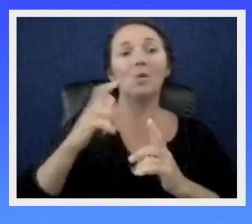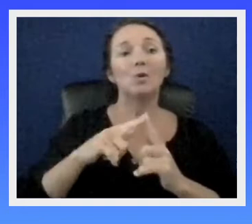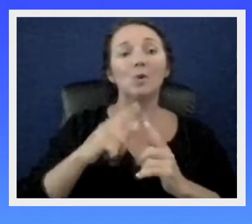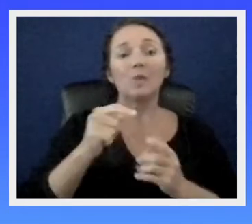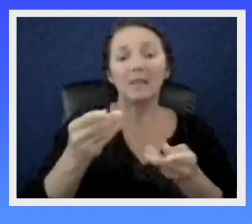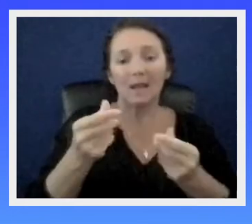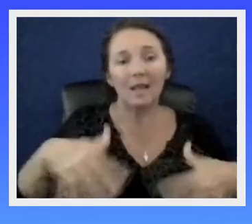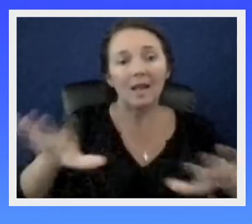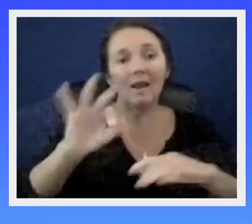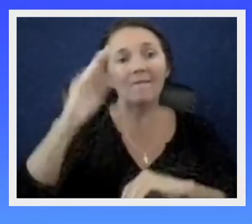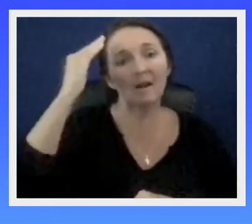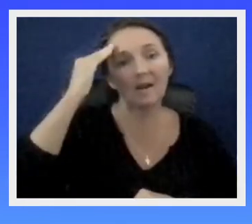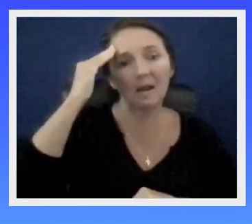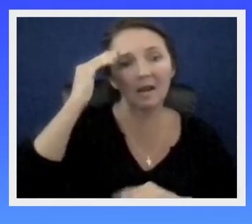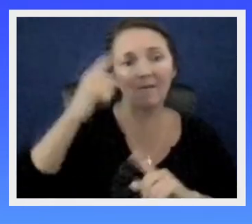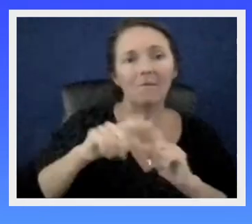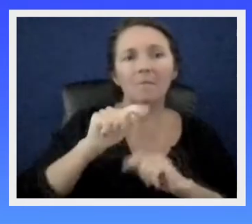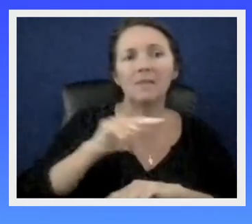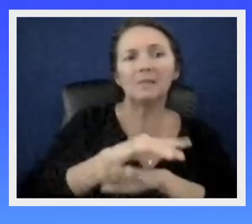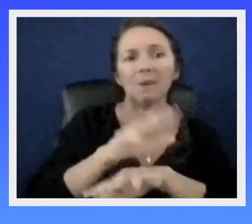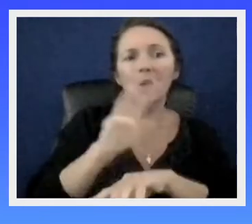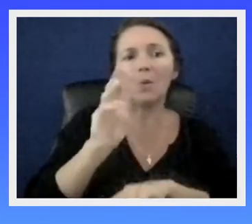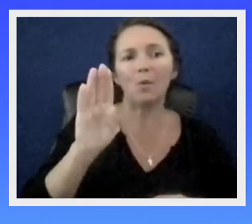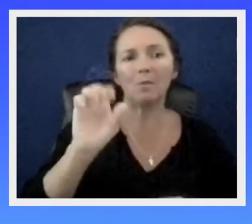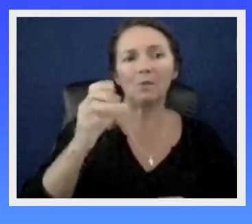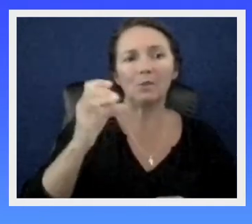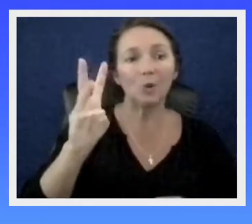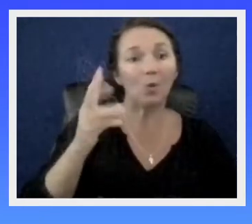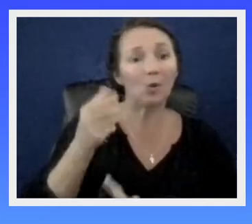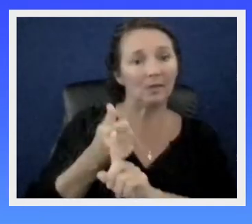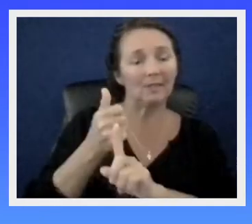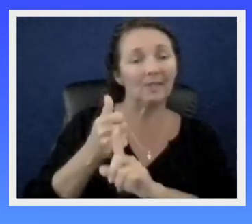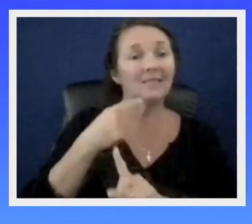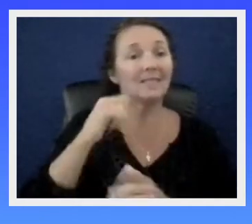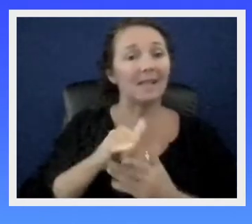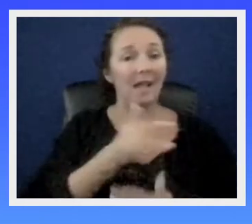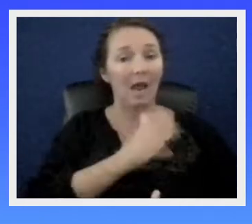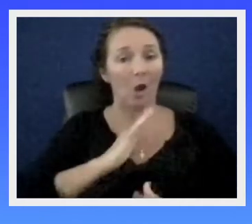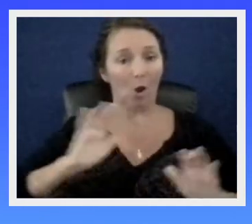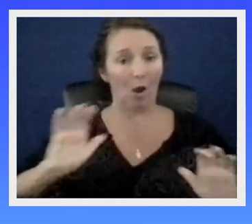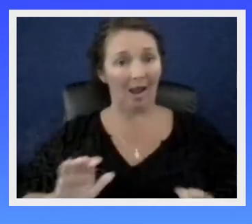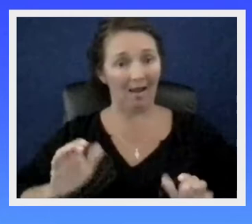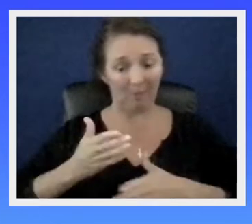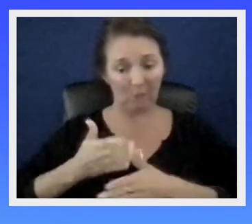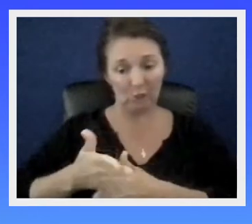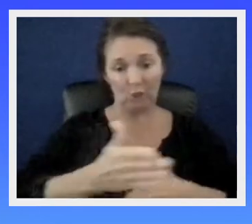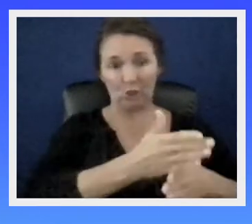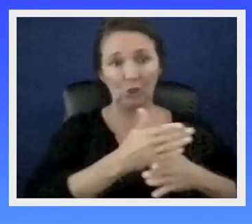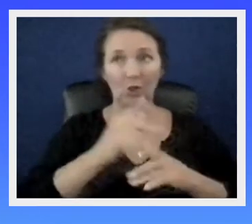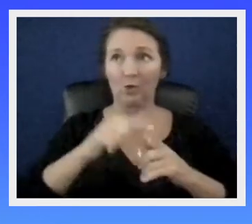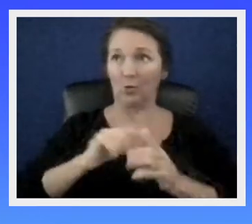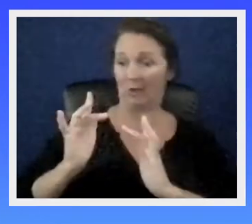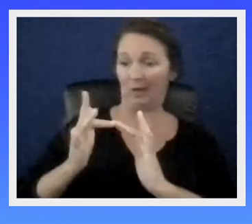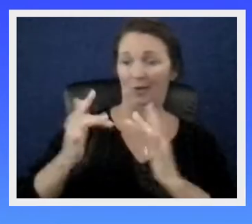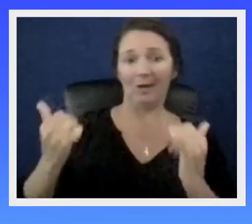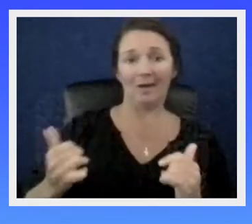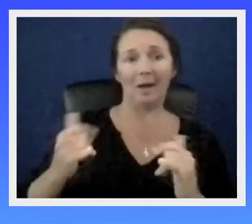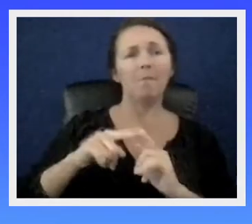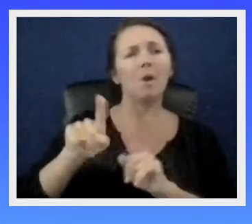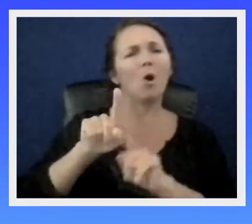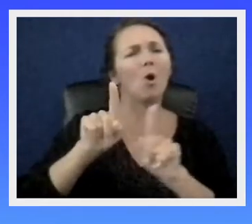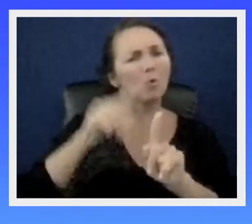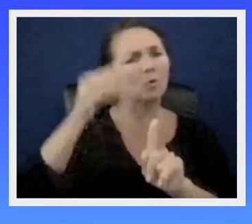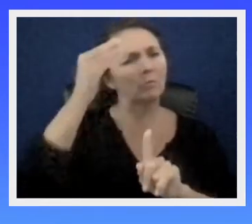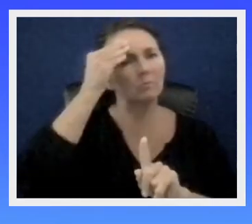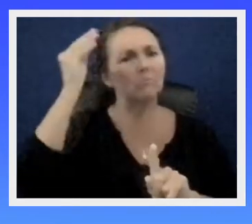Wong of Spiderweb Show. She says, since our activities are shared digitally to the internet, let's also take a moment to consider the